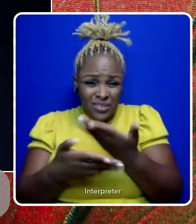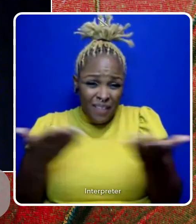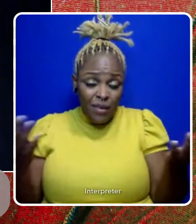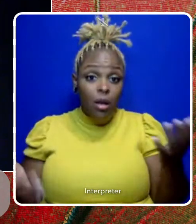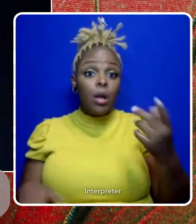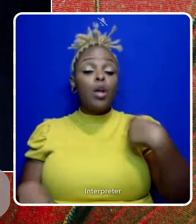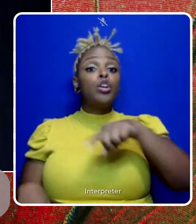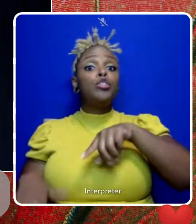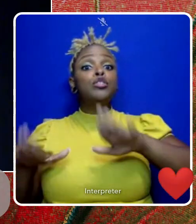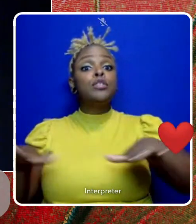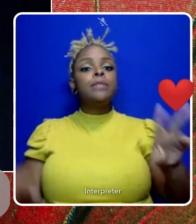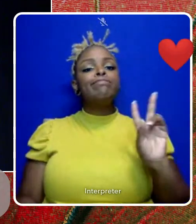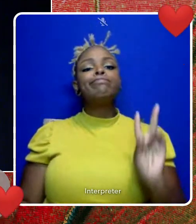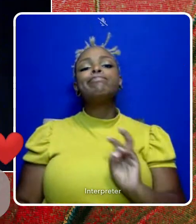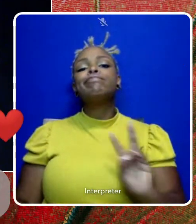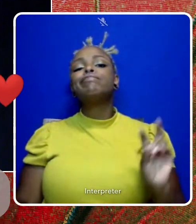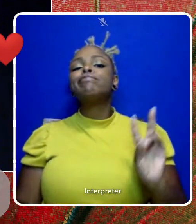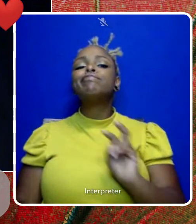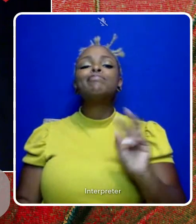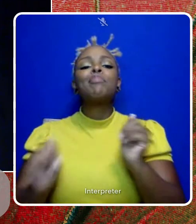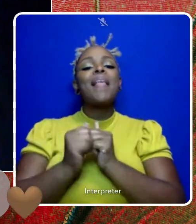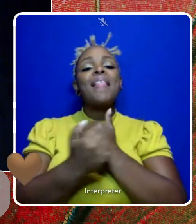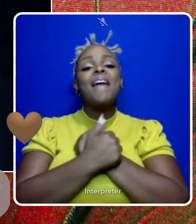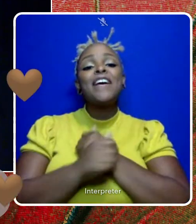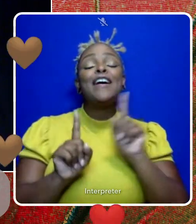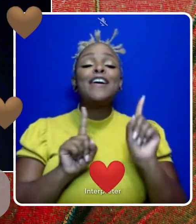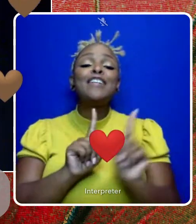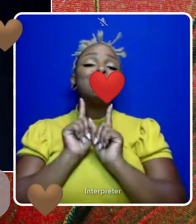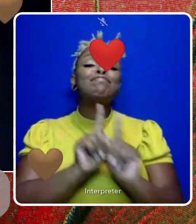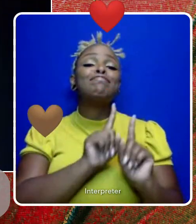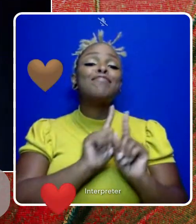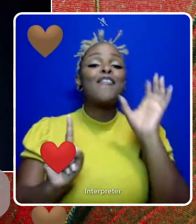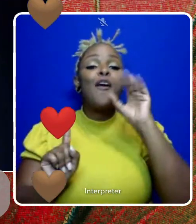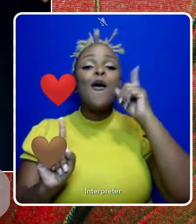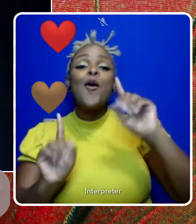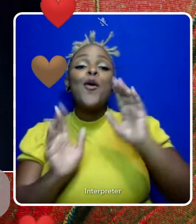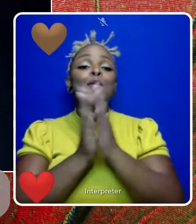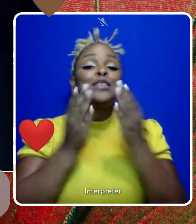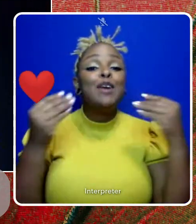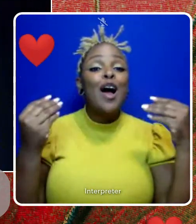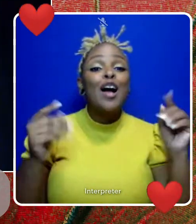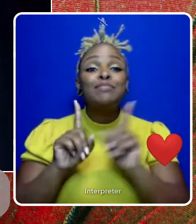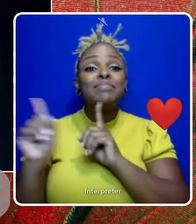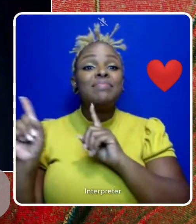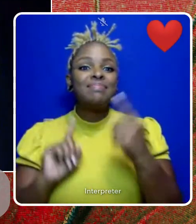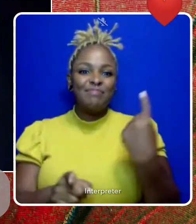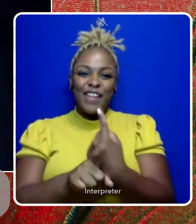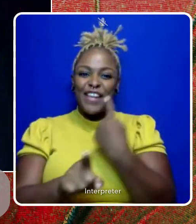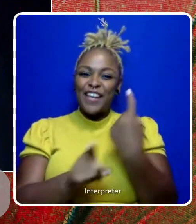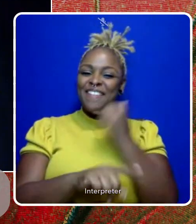Nothing glorious, just a life. Alive, I